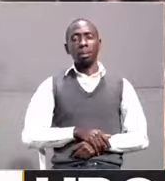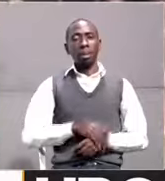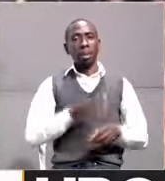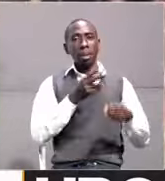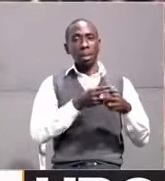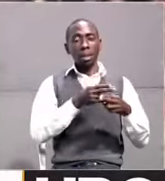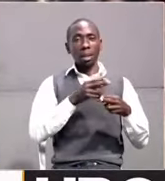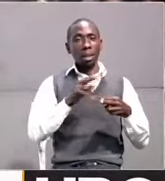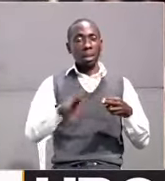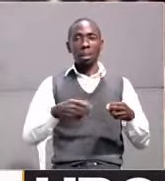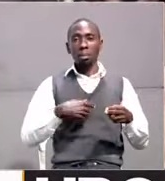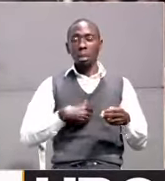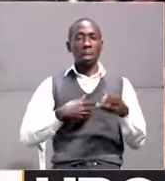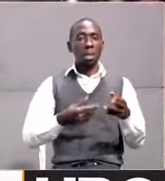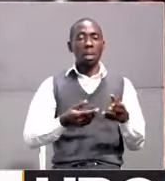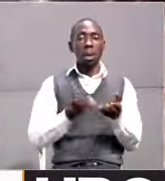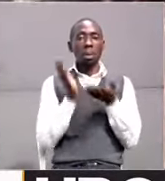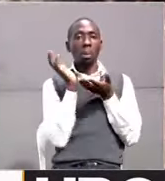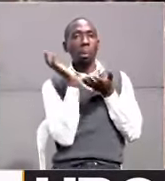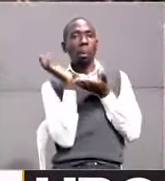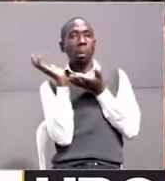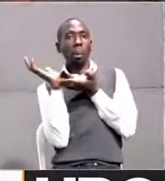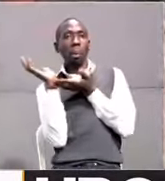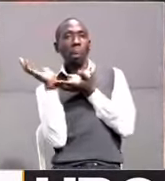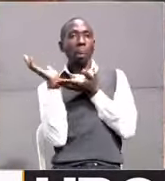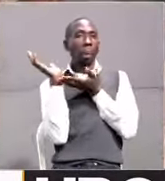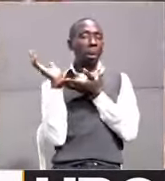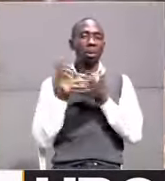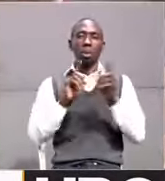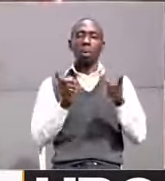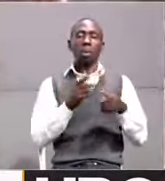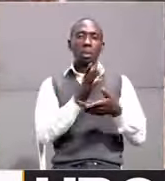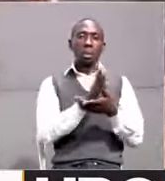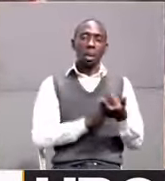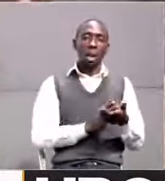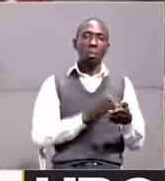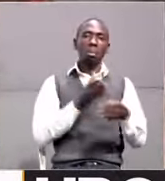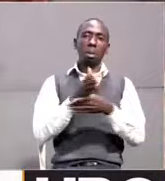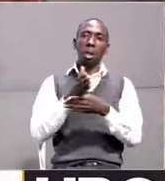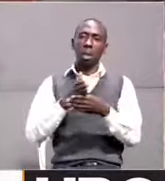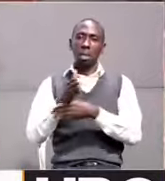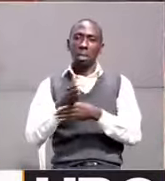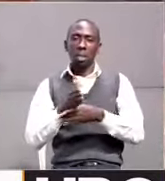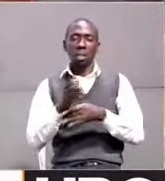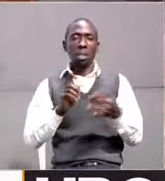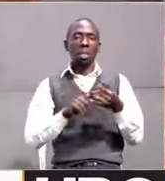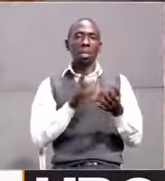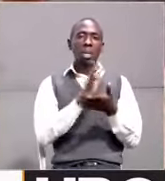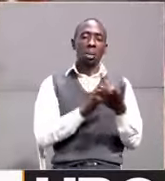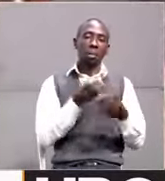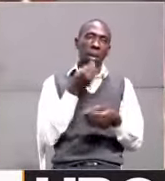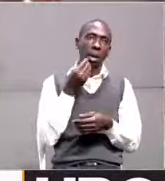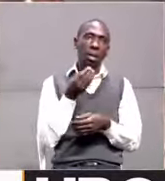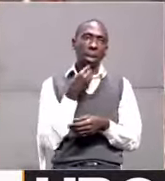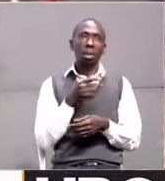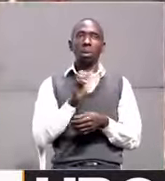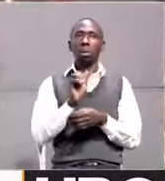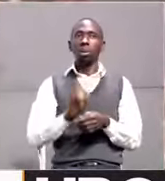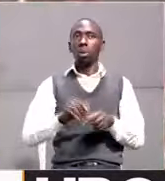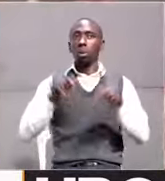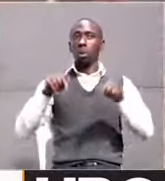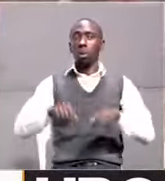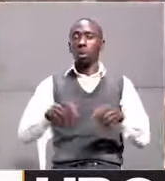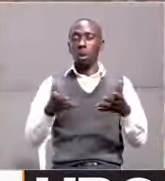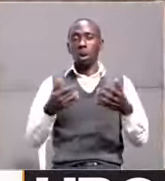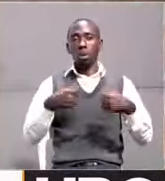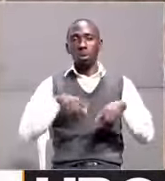Amajaga ngesigata ambuza kubanga. Mulimu abakole migati, mulimu abagalia na abakole bilala. So this is where we are, where I